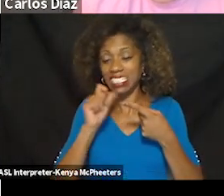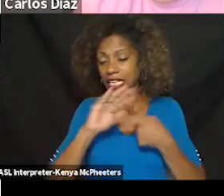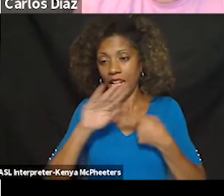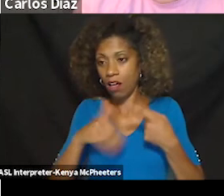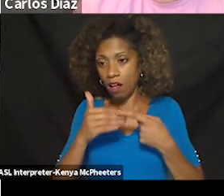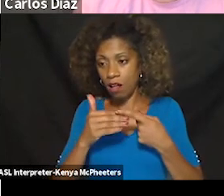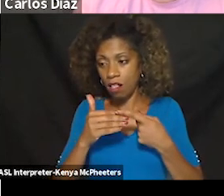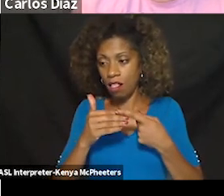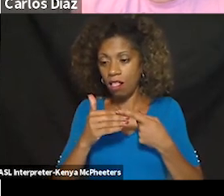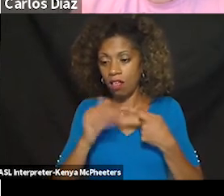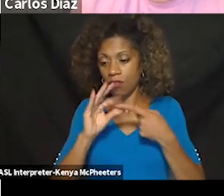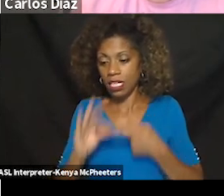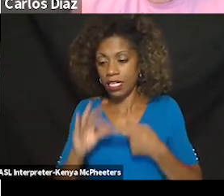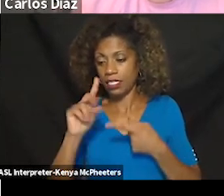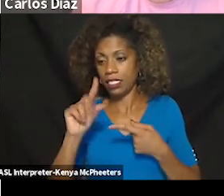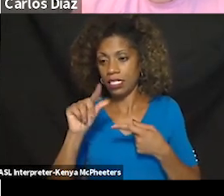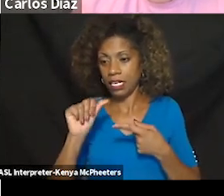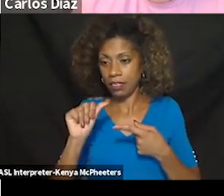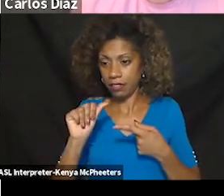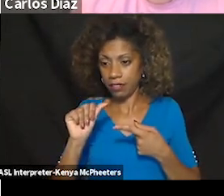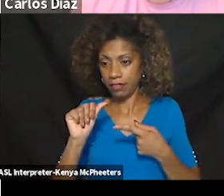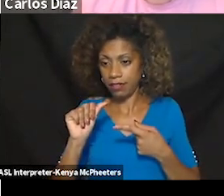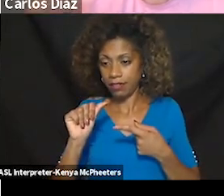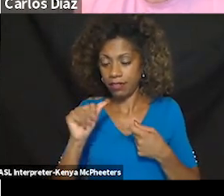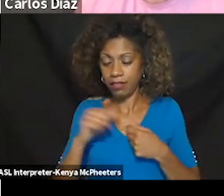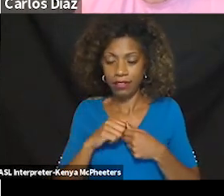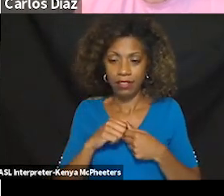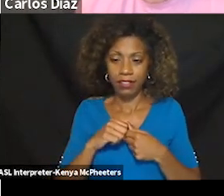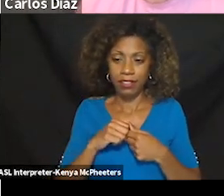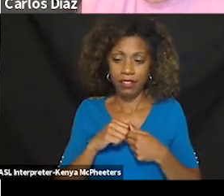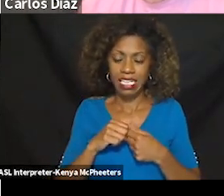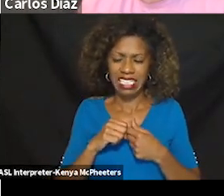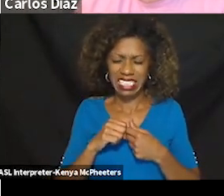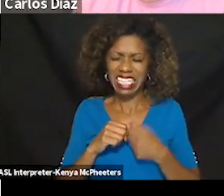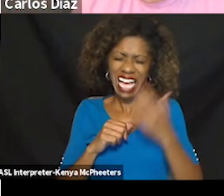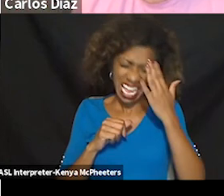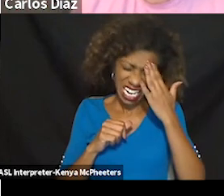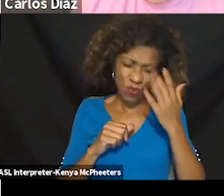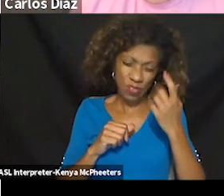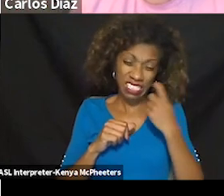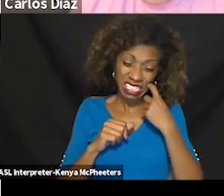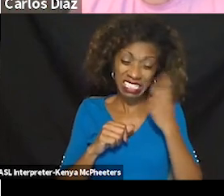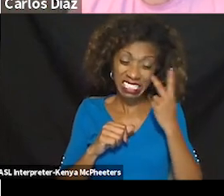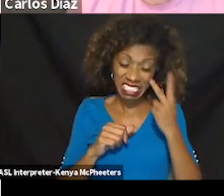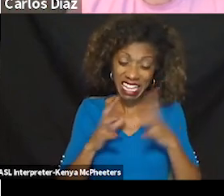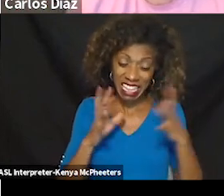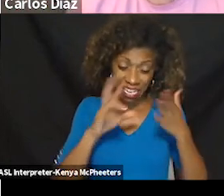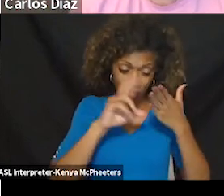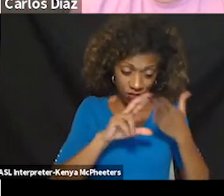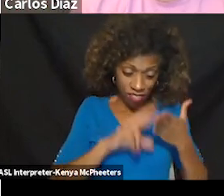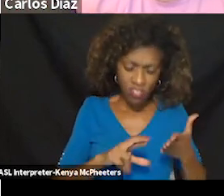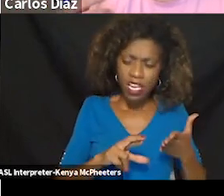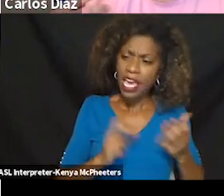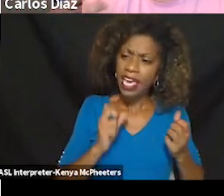yes, research, it's sort of like an antithesis of what we've just been presented, because we just showed a lot of research, which is amazing, and people find it very